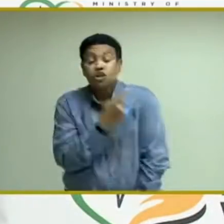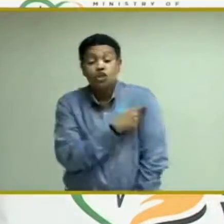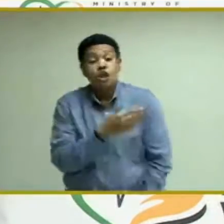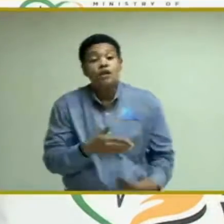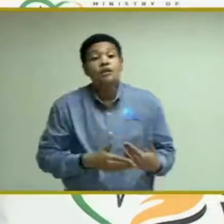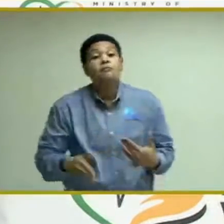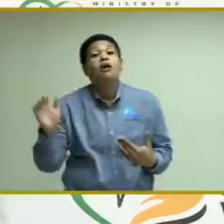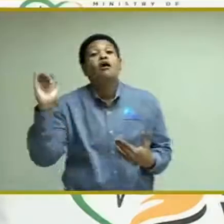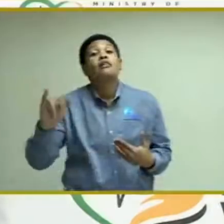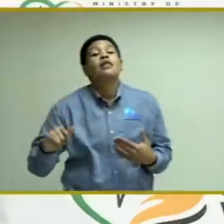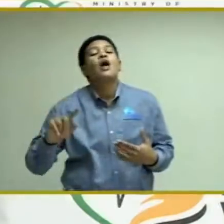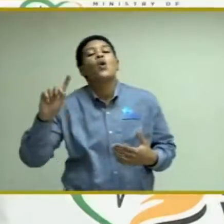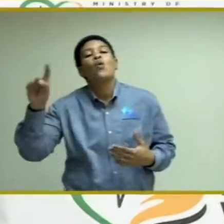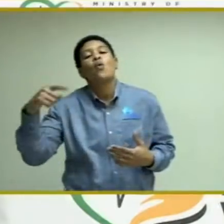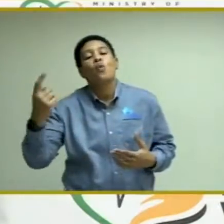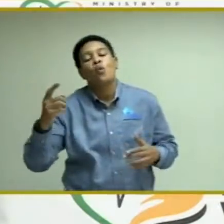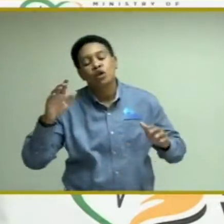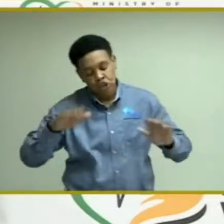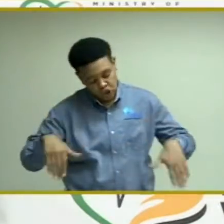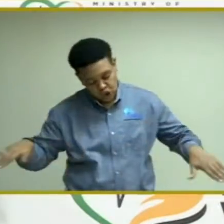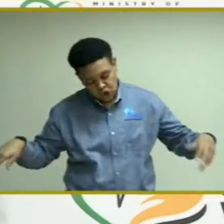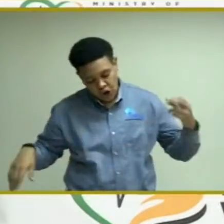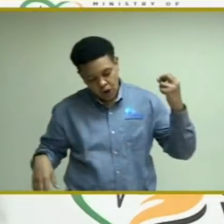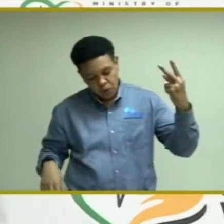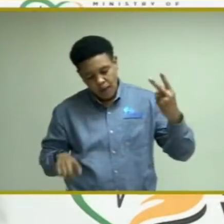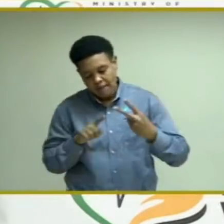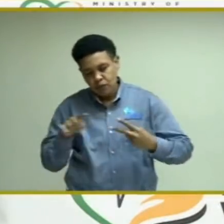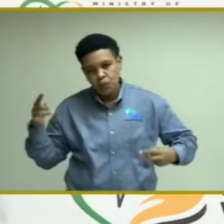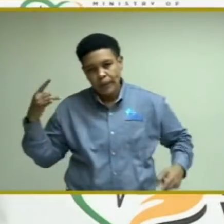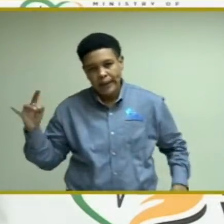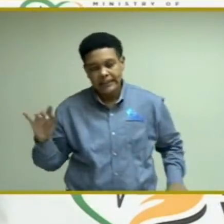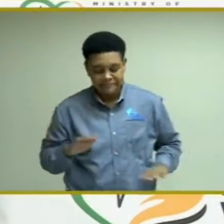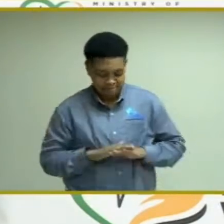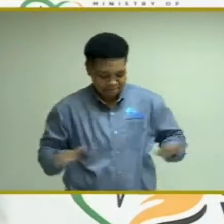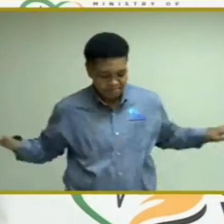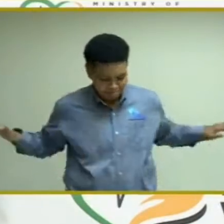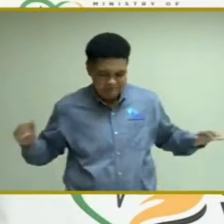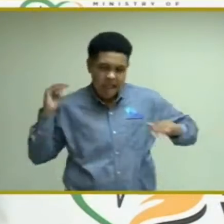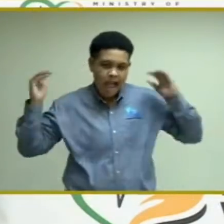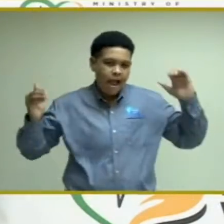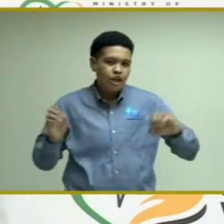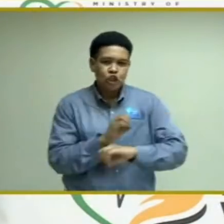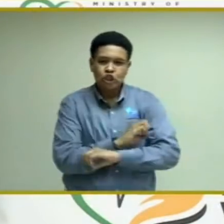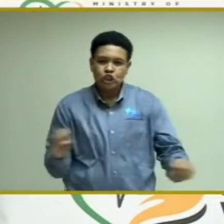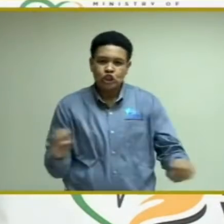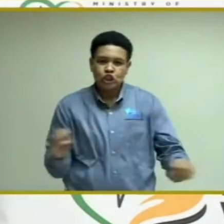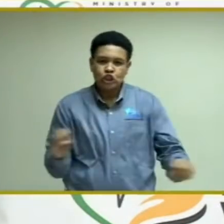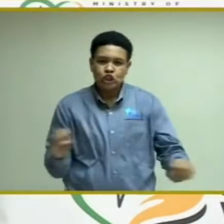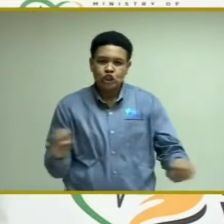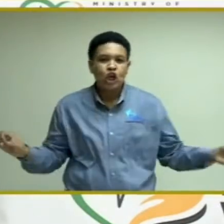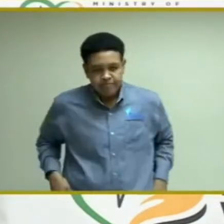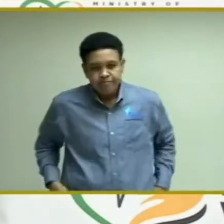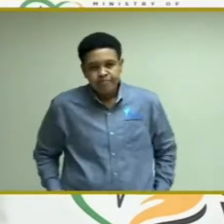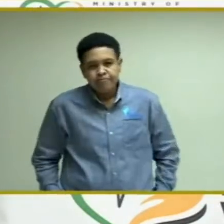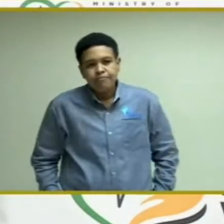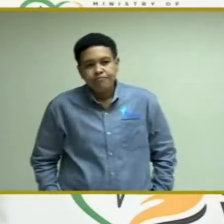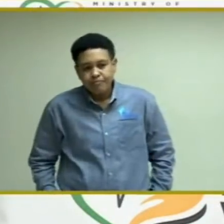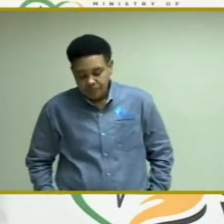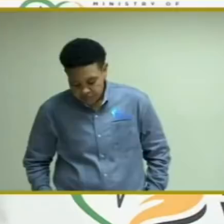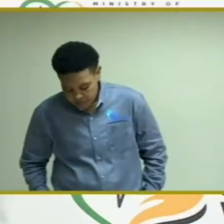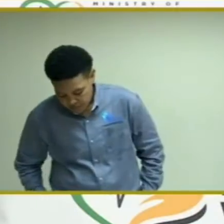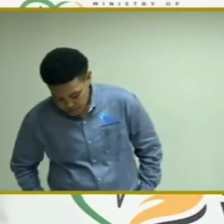that, exclusively to our young people between the ages of 12 and 18 years. That's